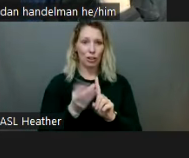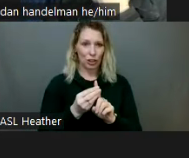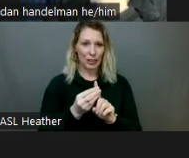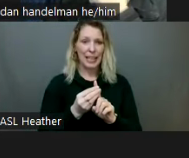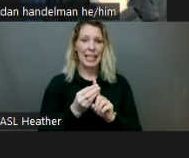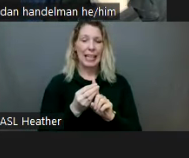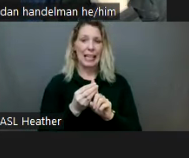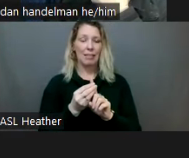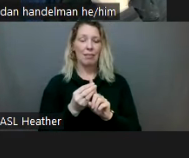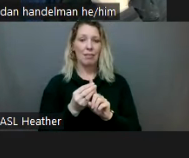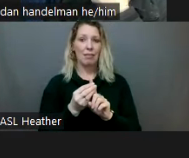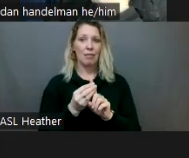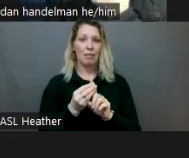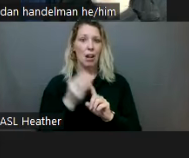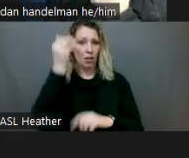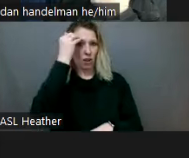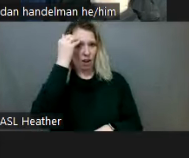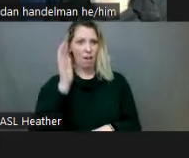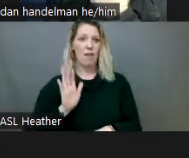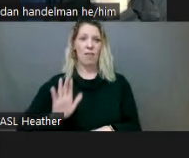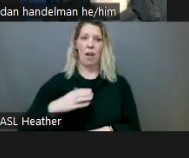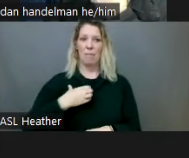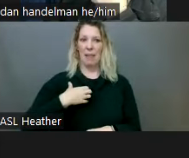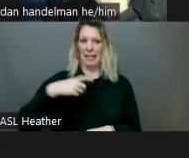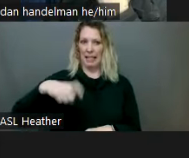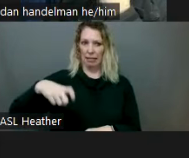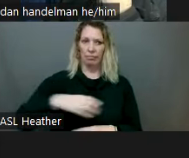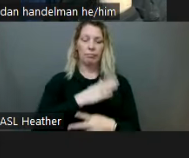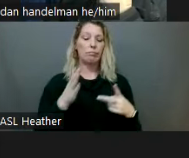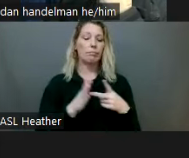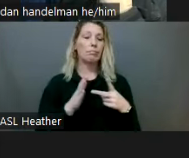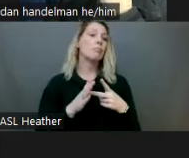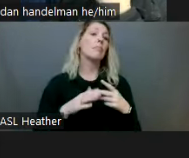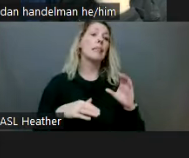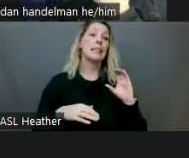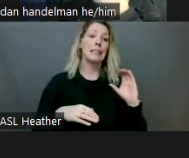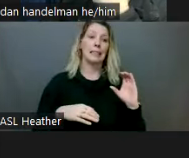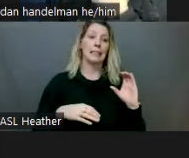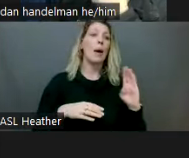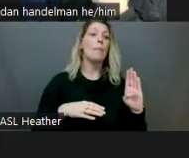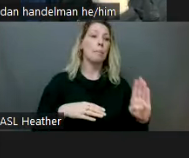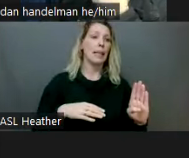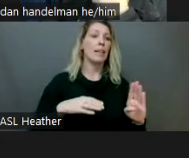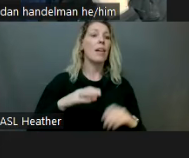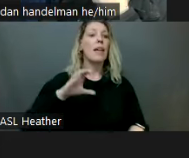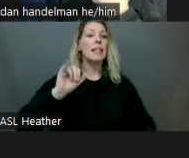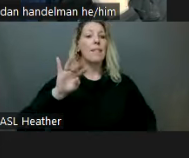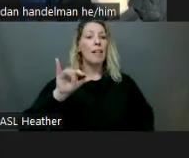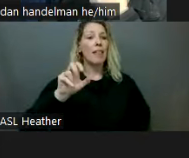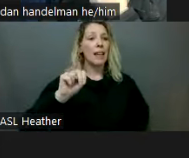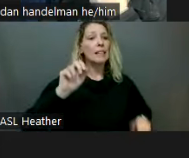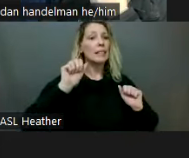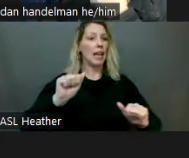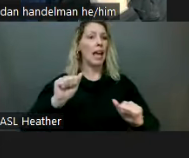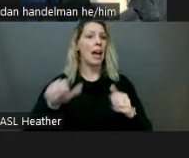needs. B, civilians can additionally have 2 support people, including an attorney, for a